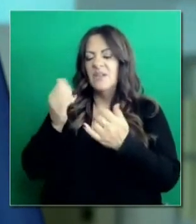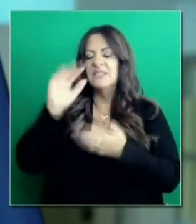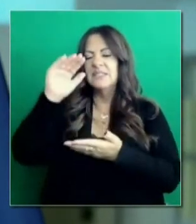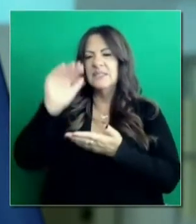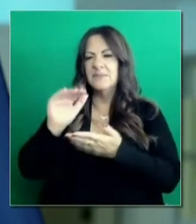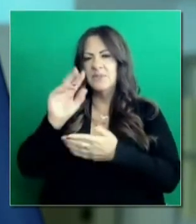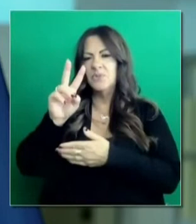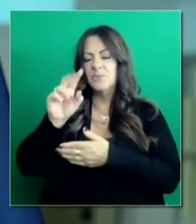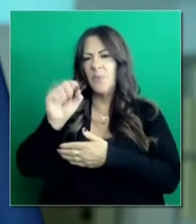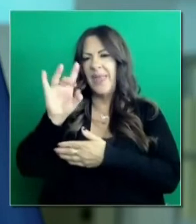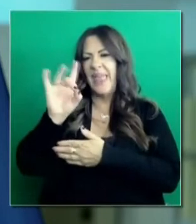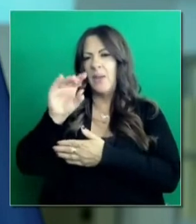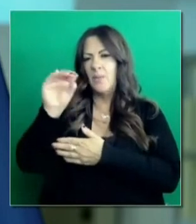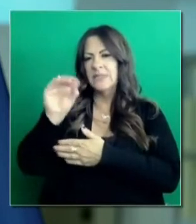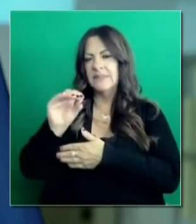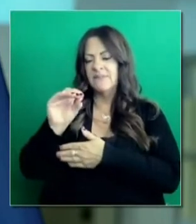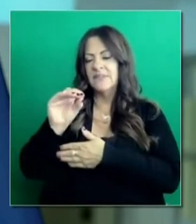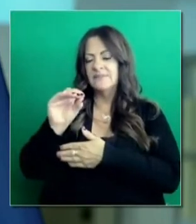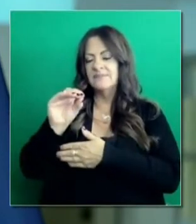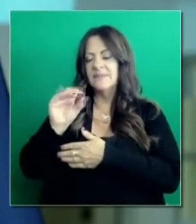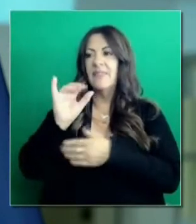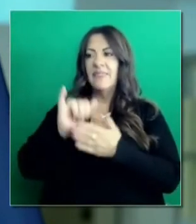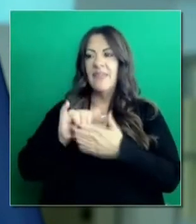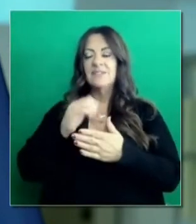0.87%, which is encouraging indeed.